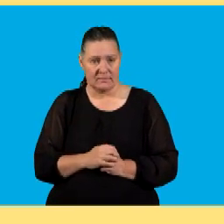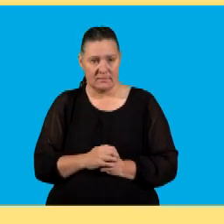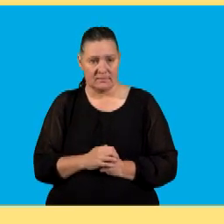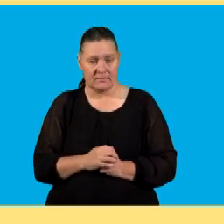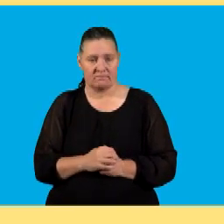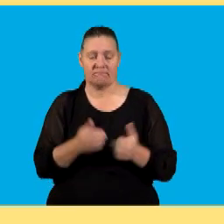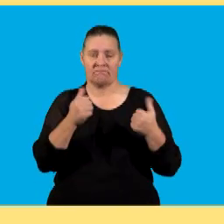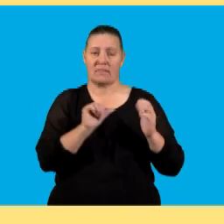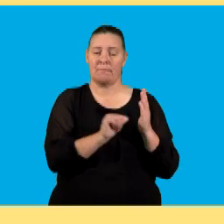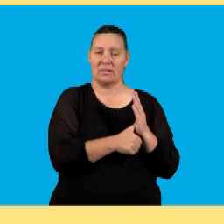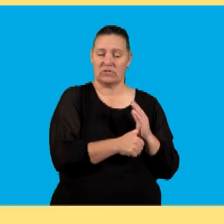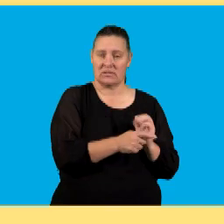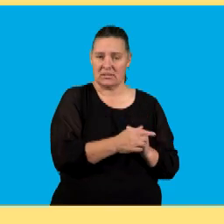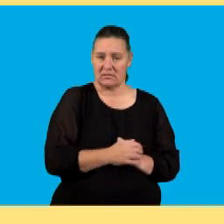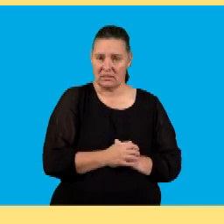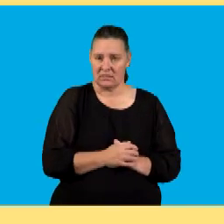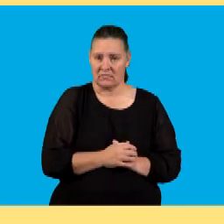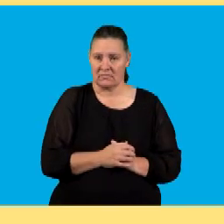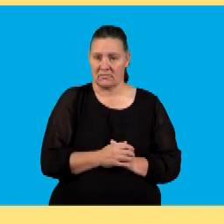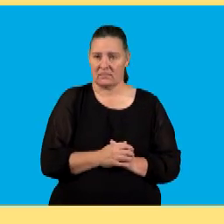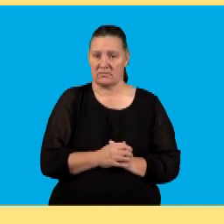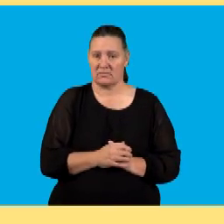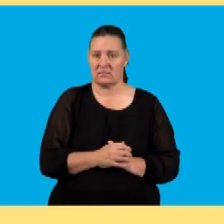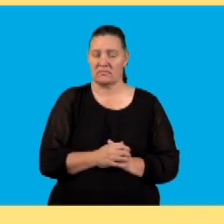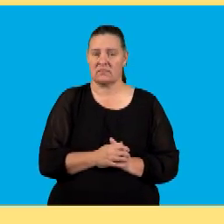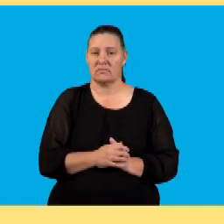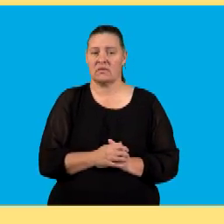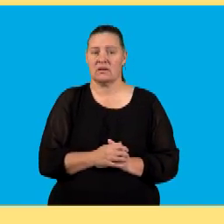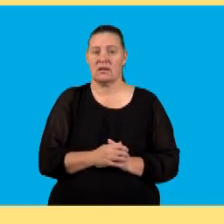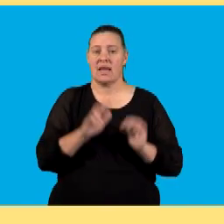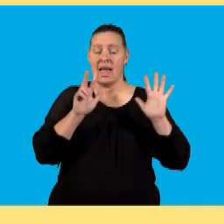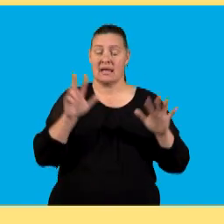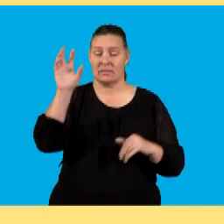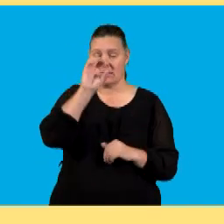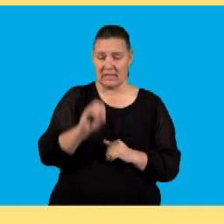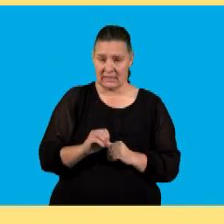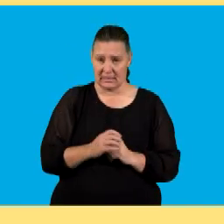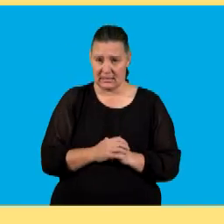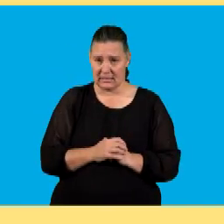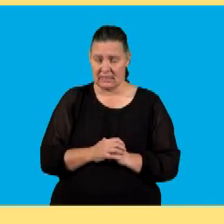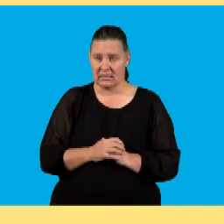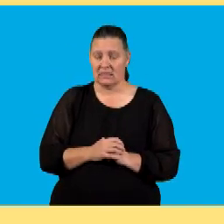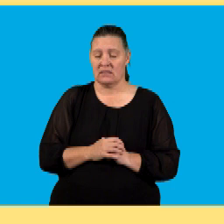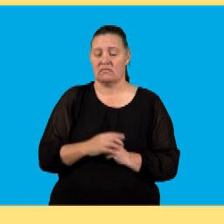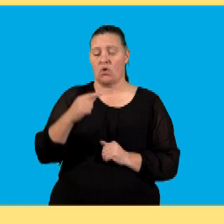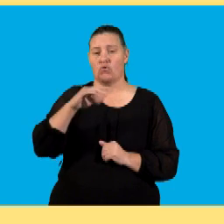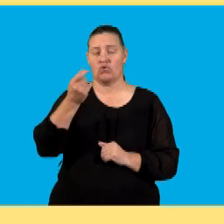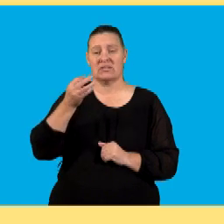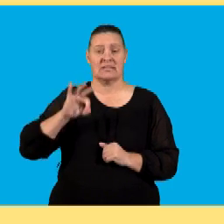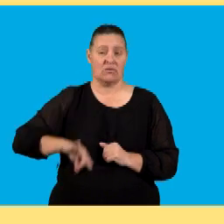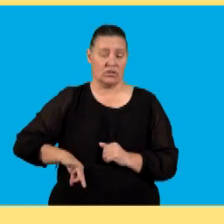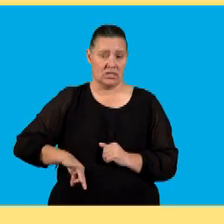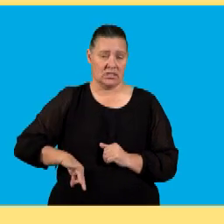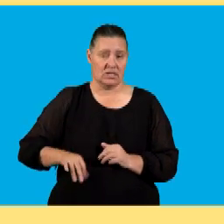350. Let's go to pension fund. Pension fund, it says 8% of